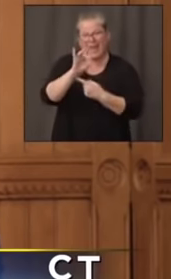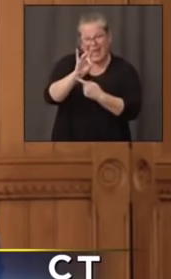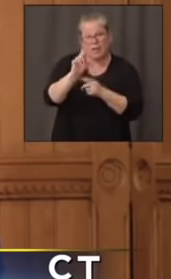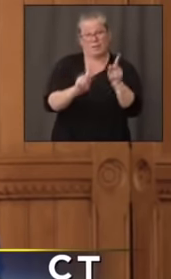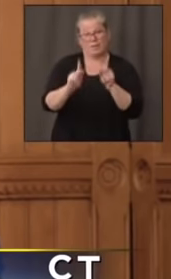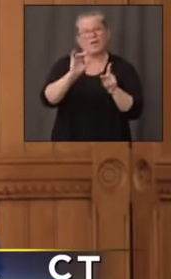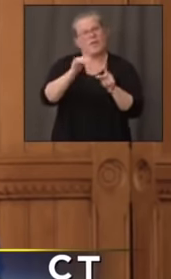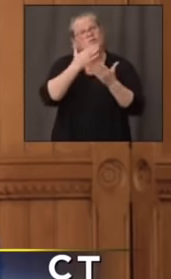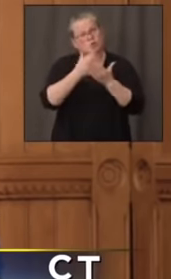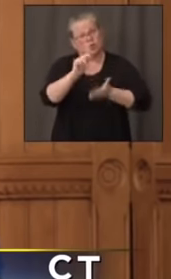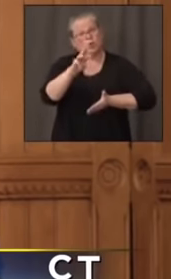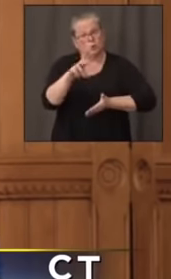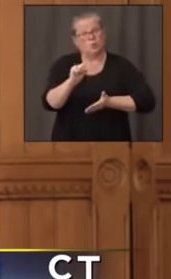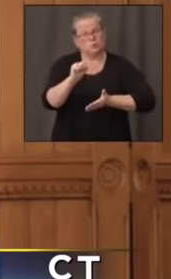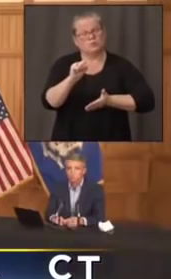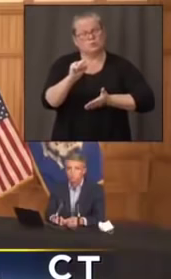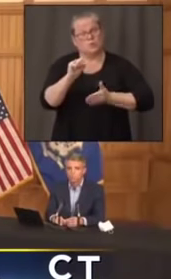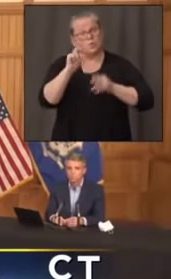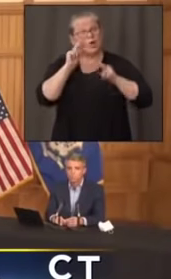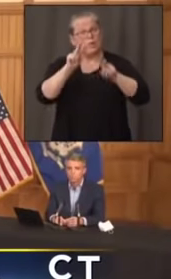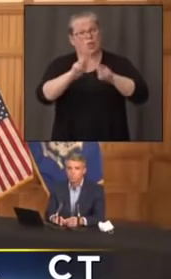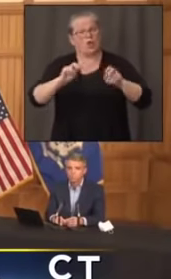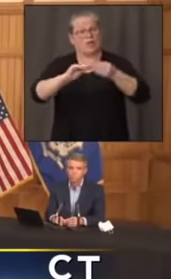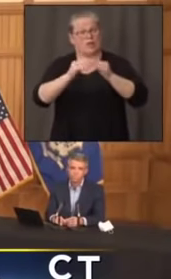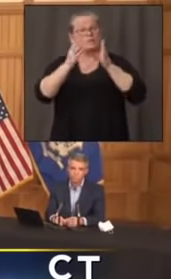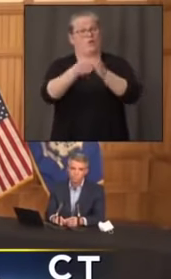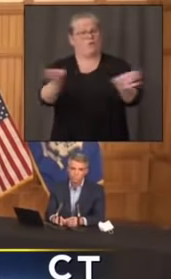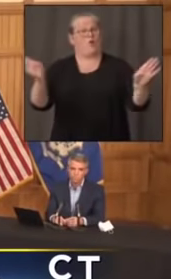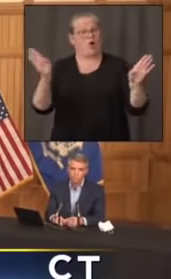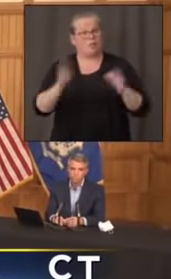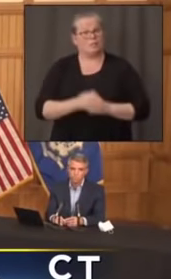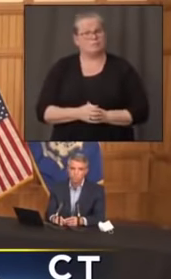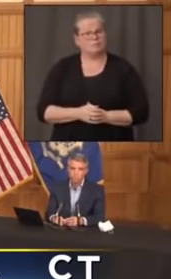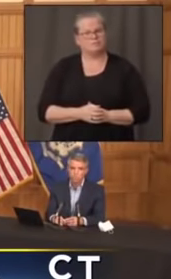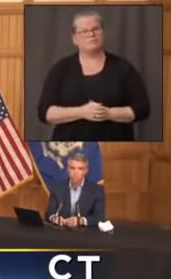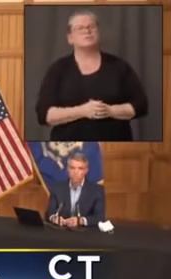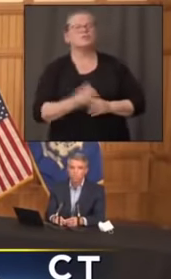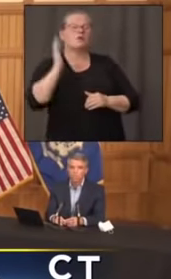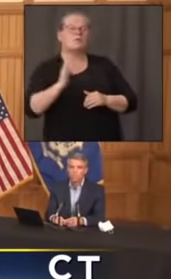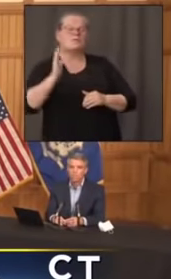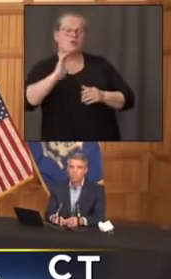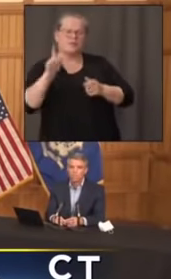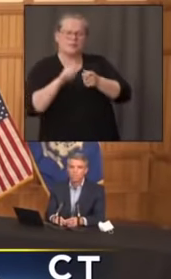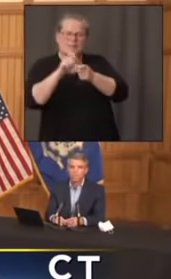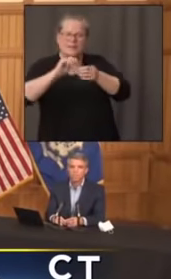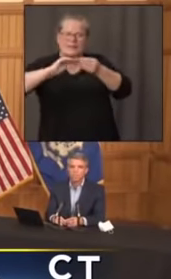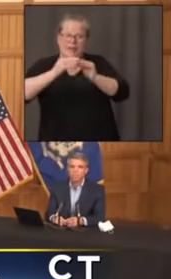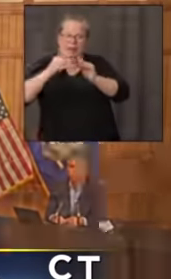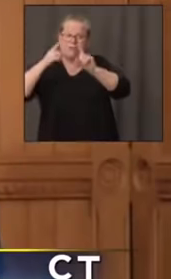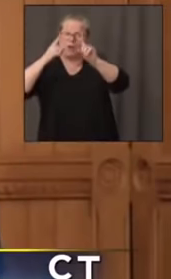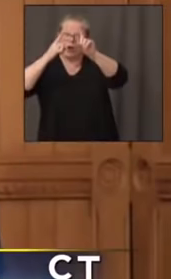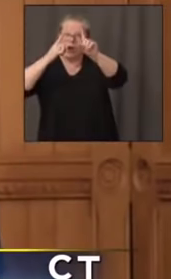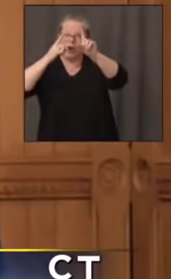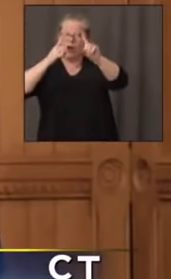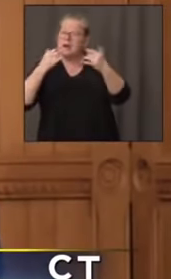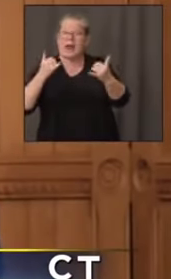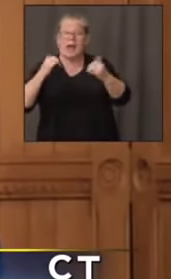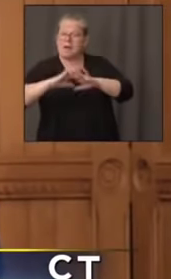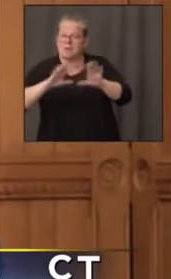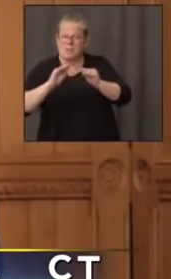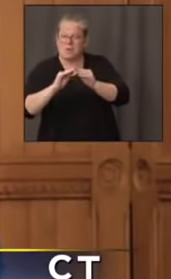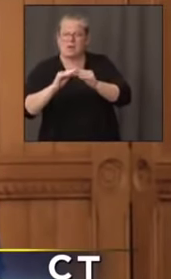are. So we don't have like a specific number like you did at one point? No, because you have to understand how many of these variables